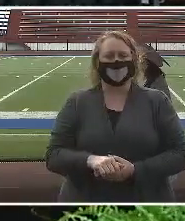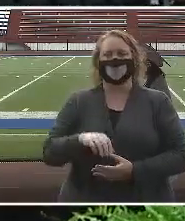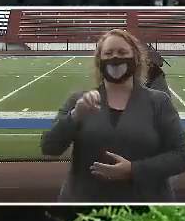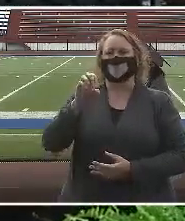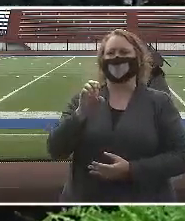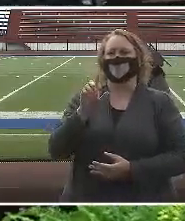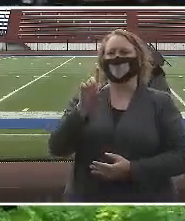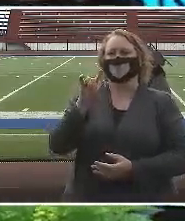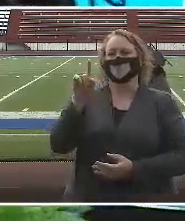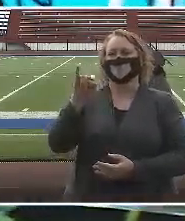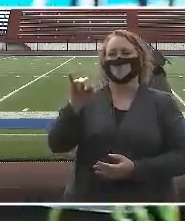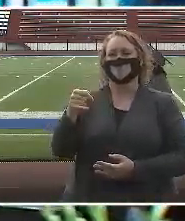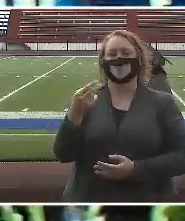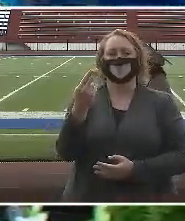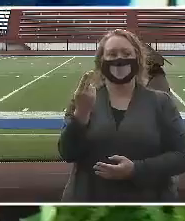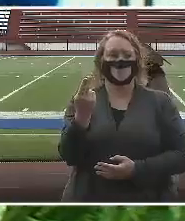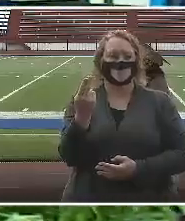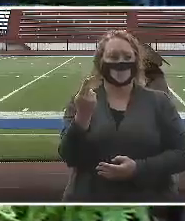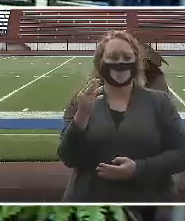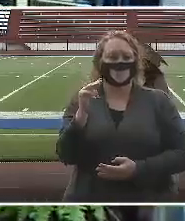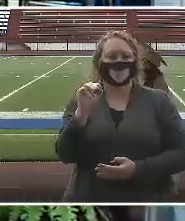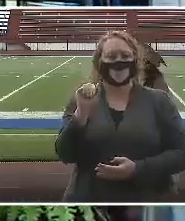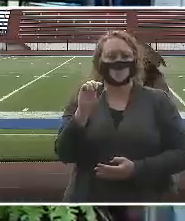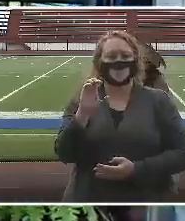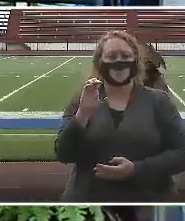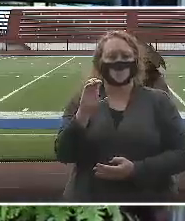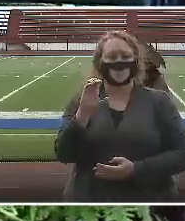Elijah Macario.